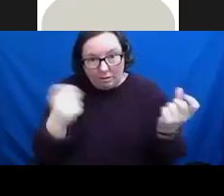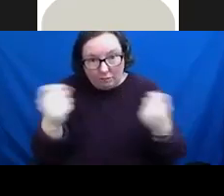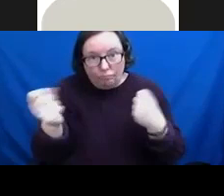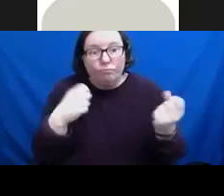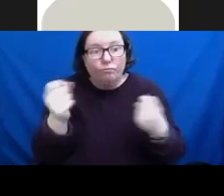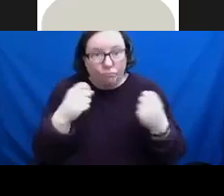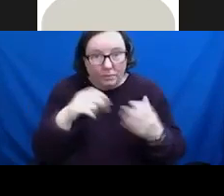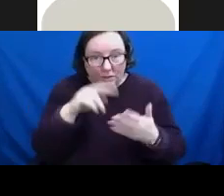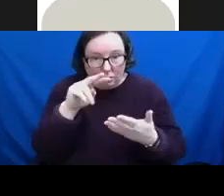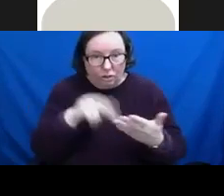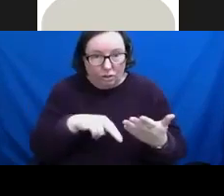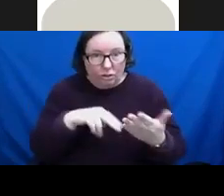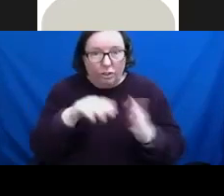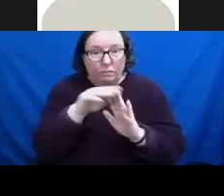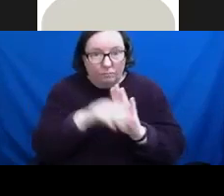from having read them,